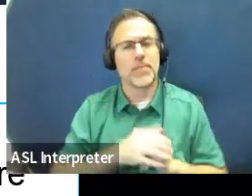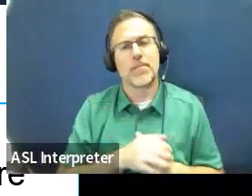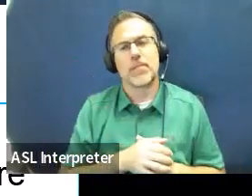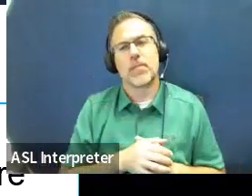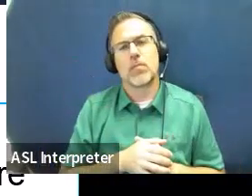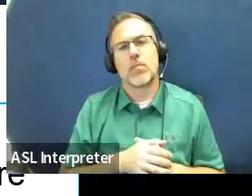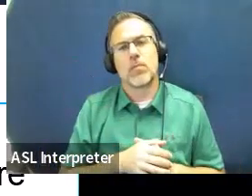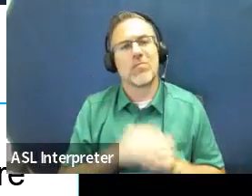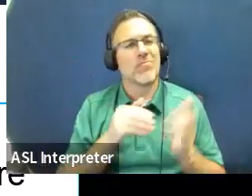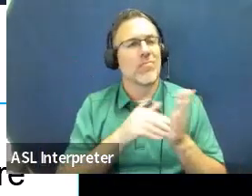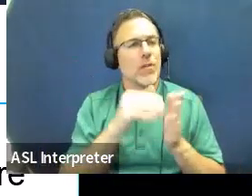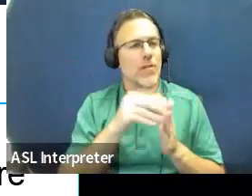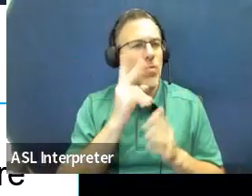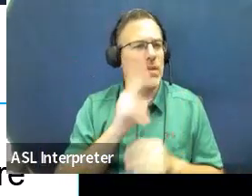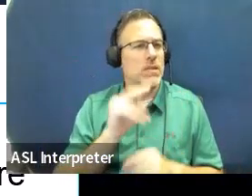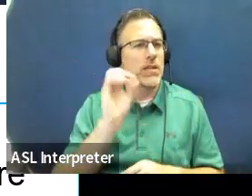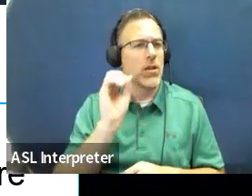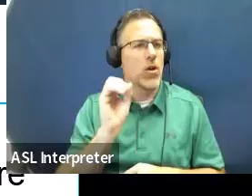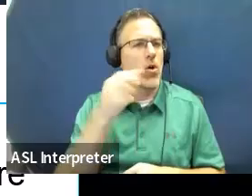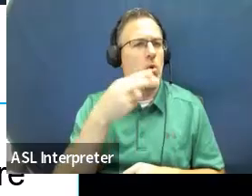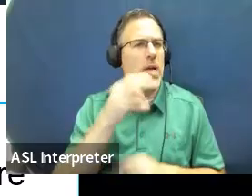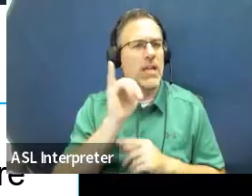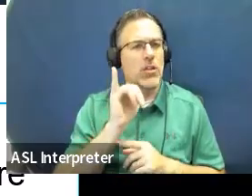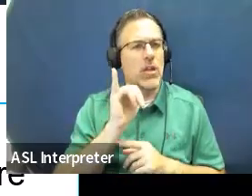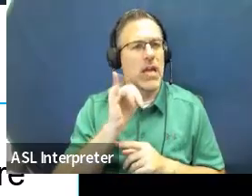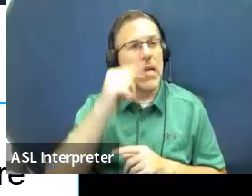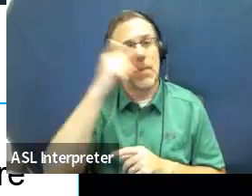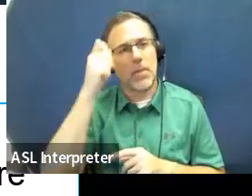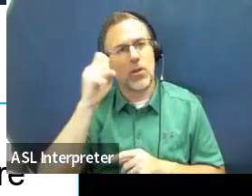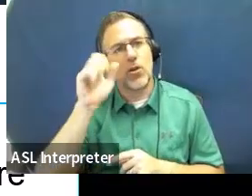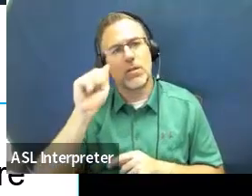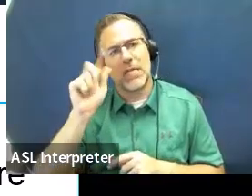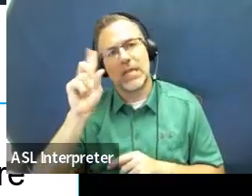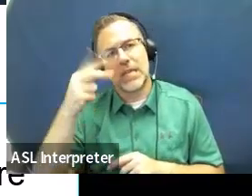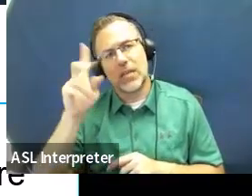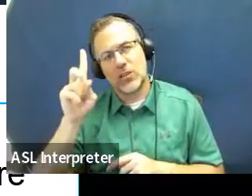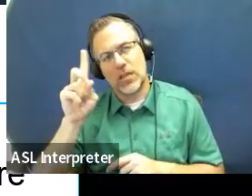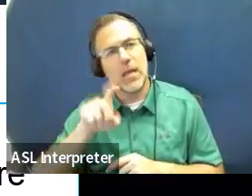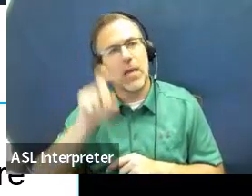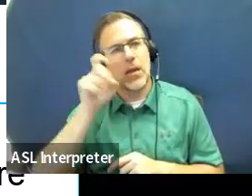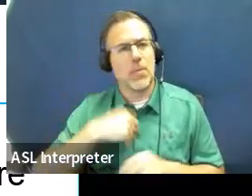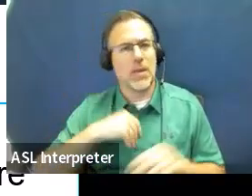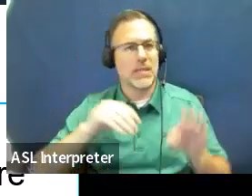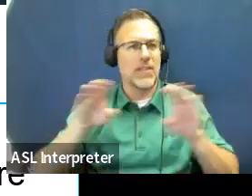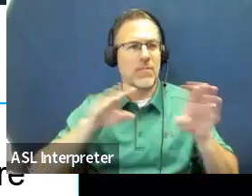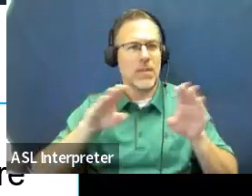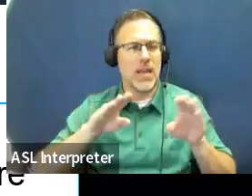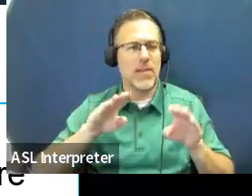are OHI due to ADHD. There must be behavior rating scales, because in MUSER,